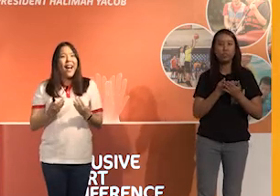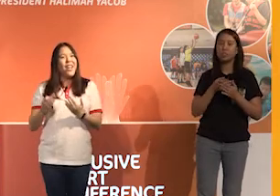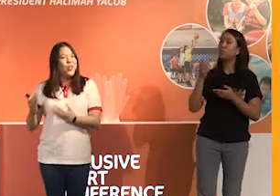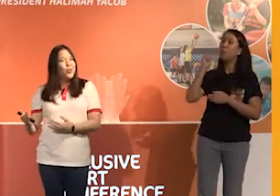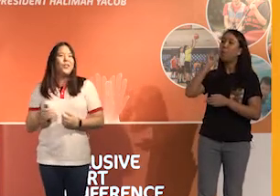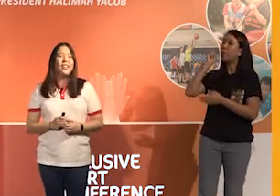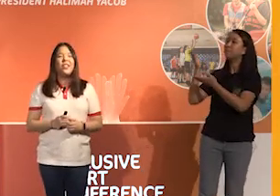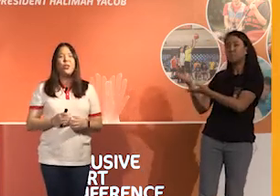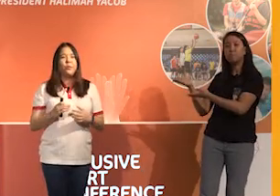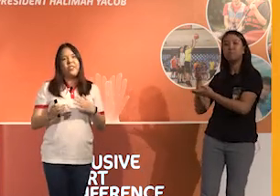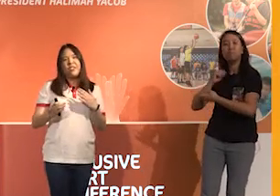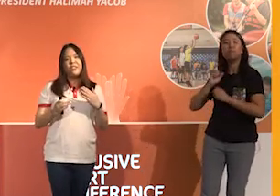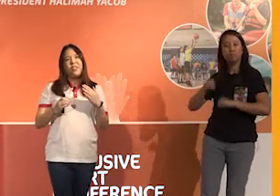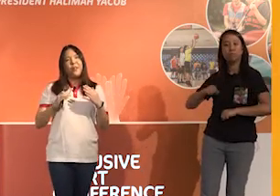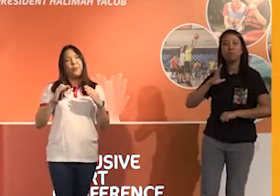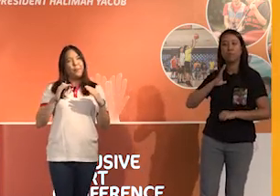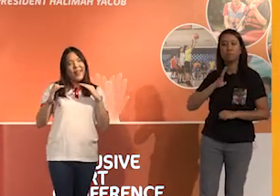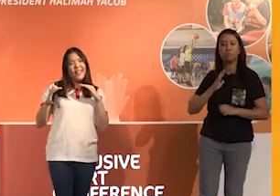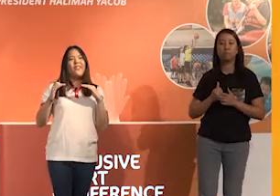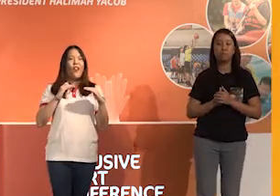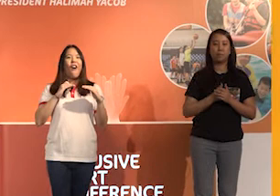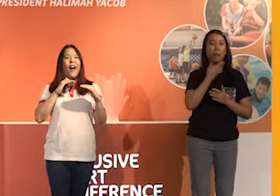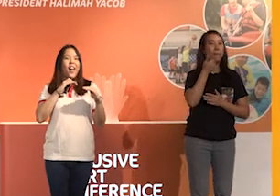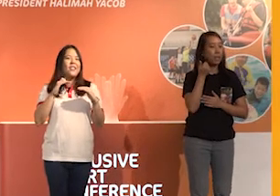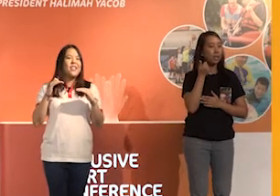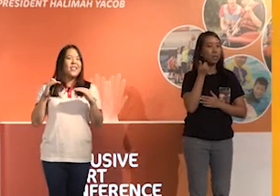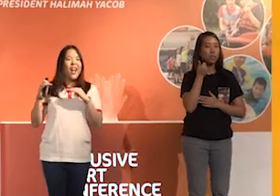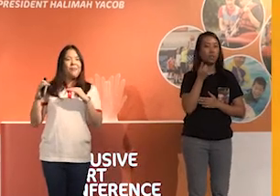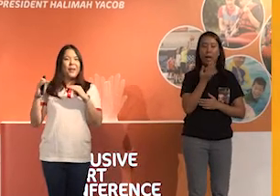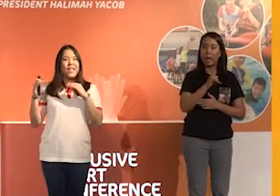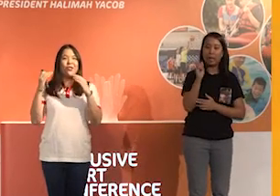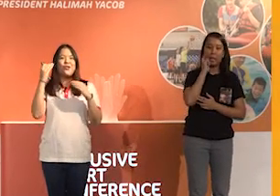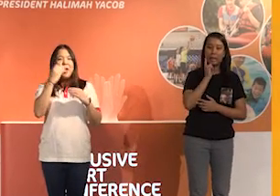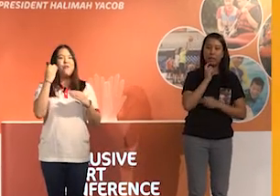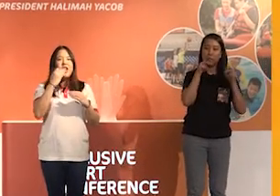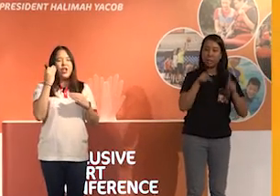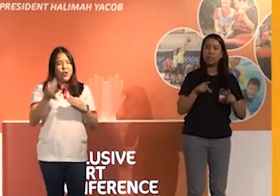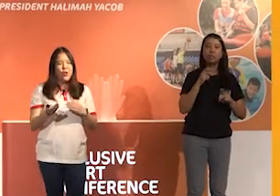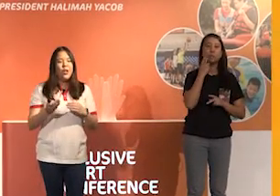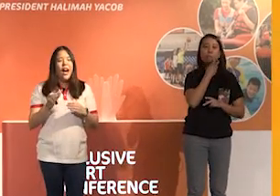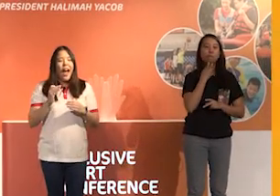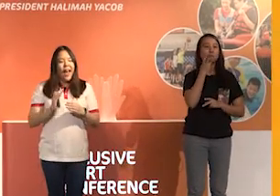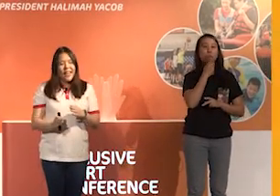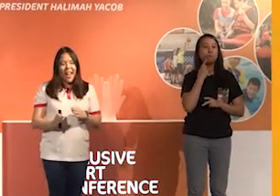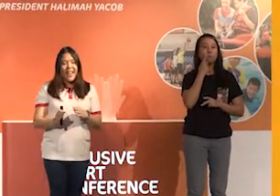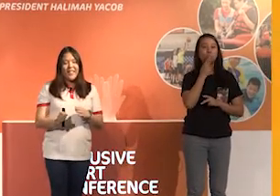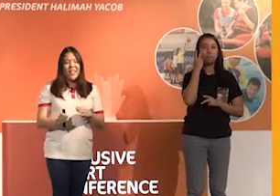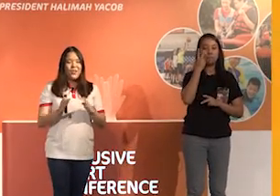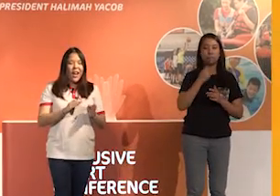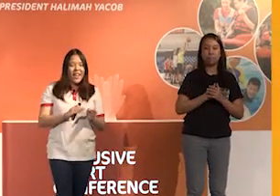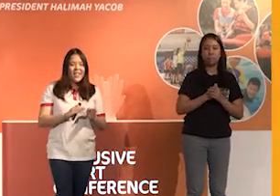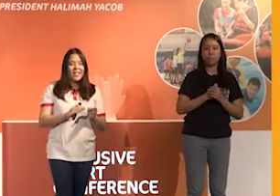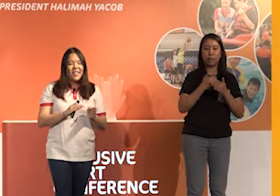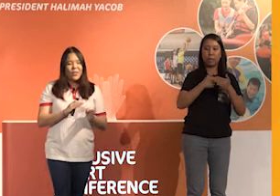how are you? You will be very better for every deaf person to live with you. And then